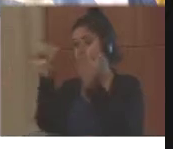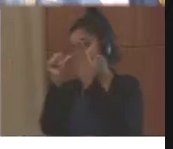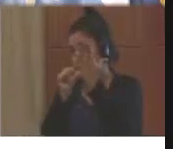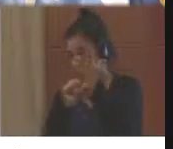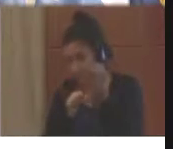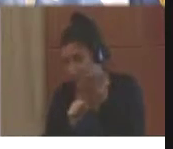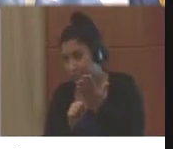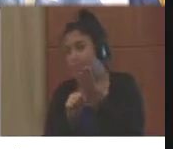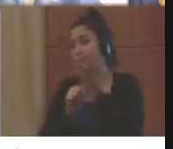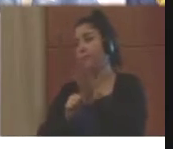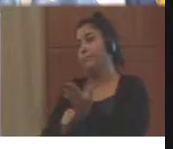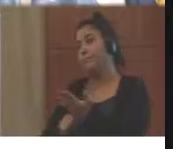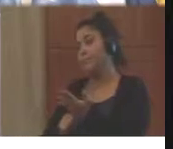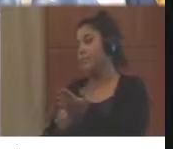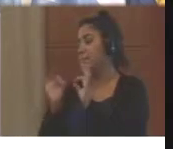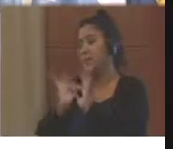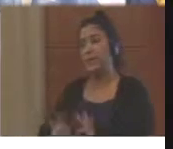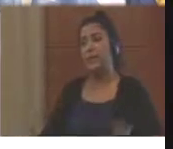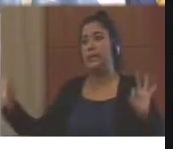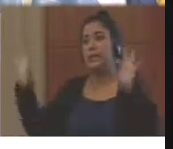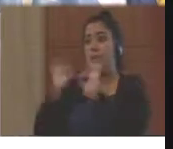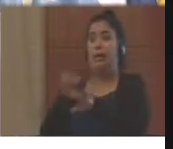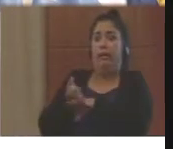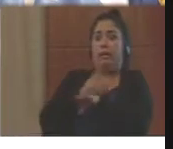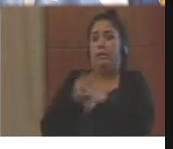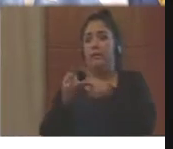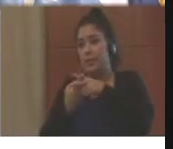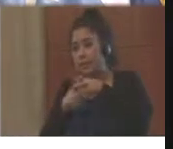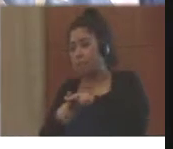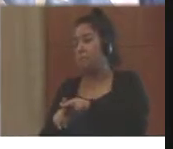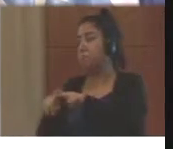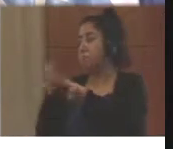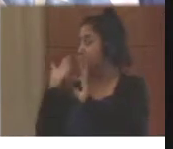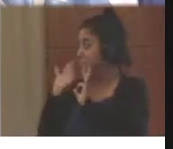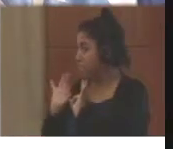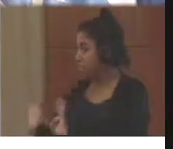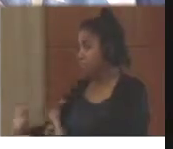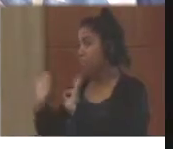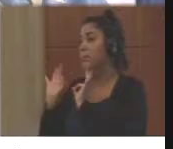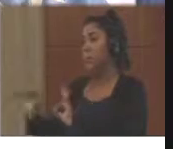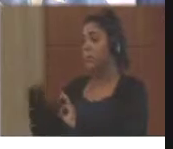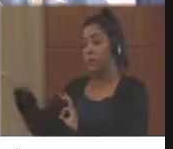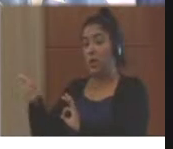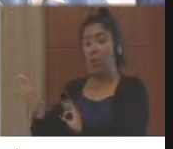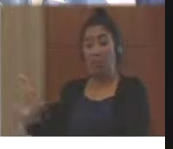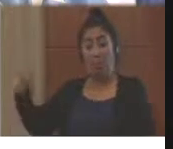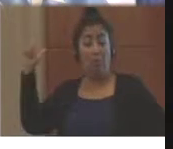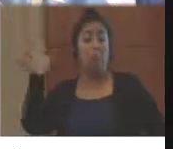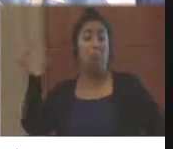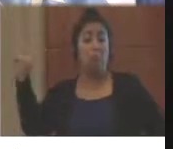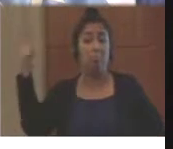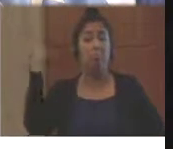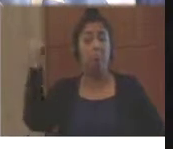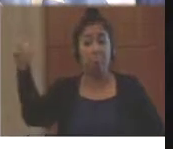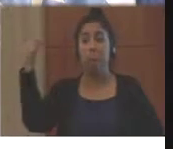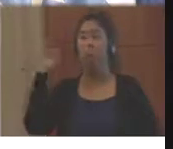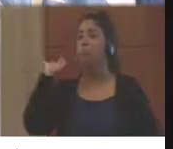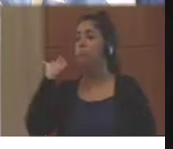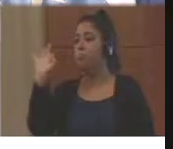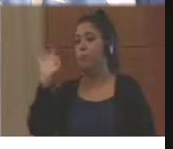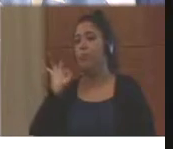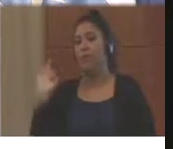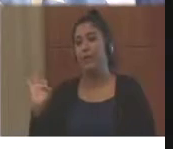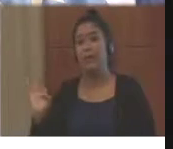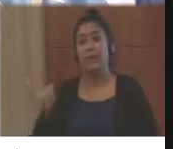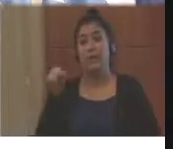sin reconocer su liderazgo, el liderazgo de su equipo por este extraordinario evento y la